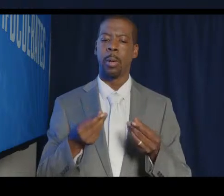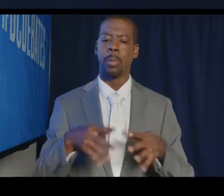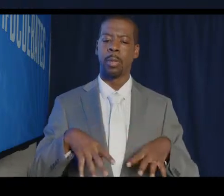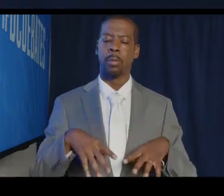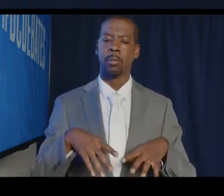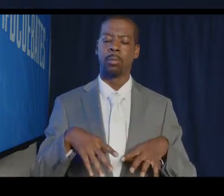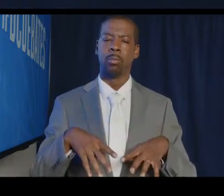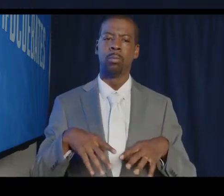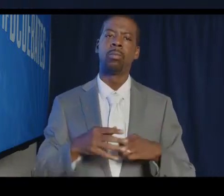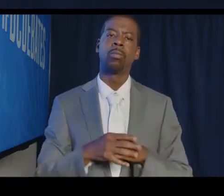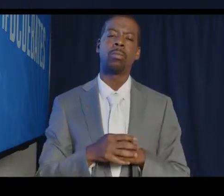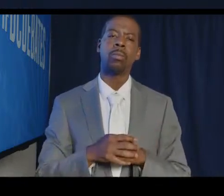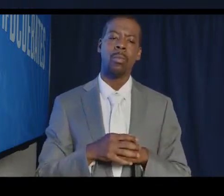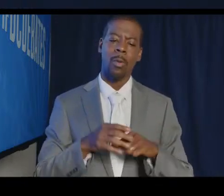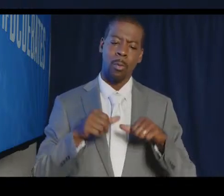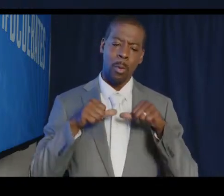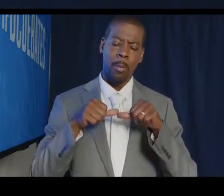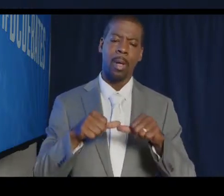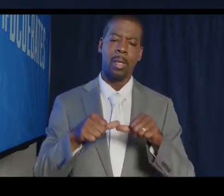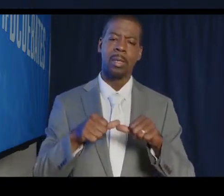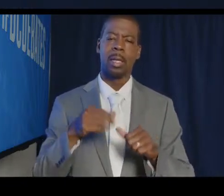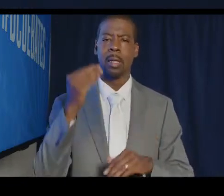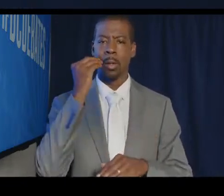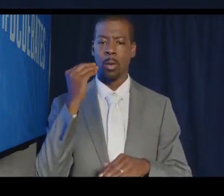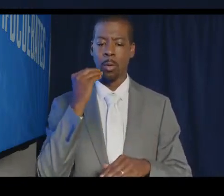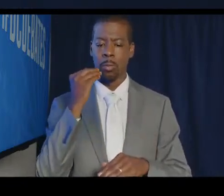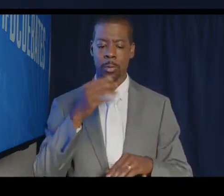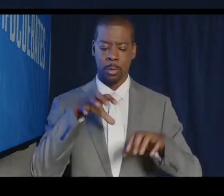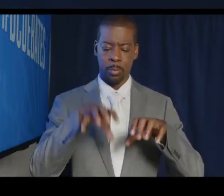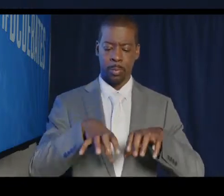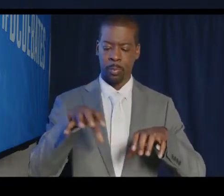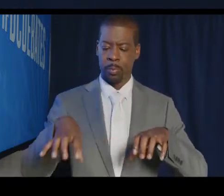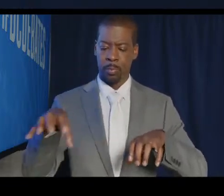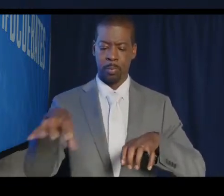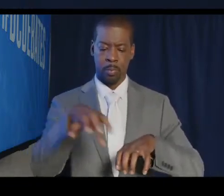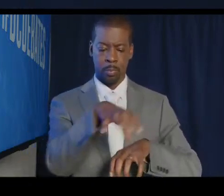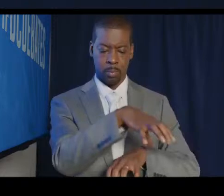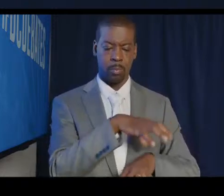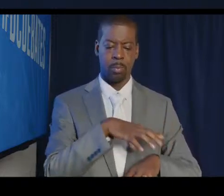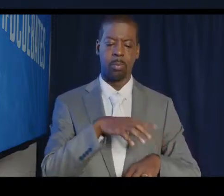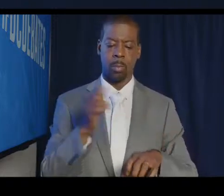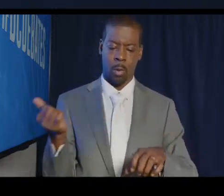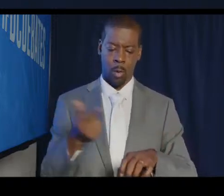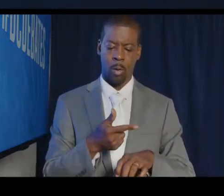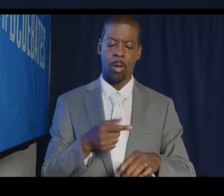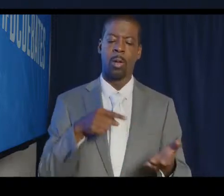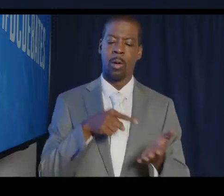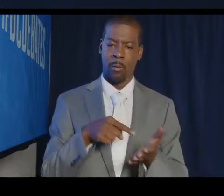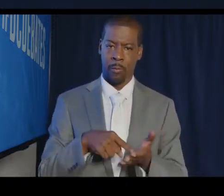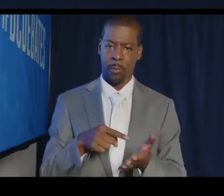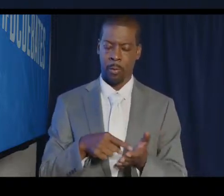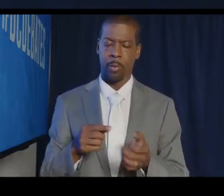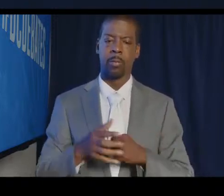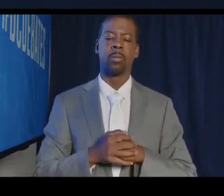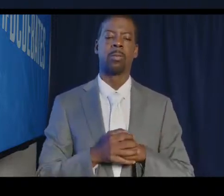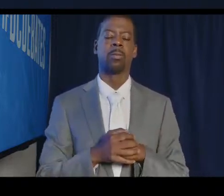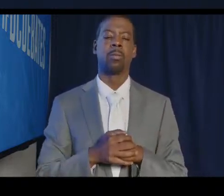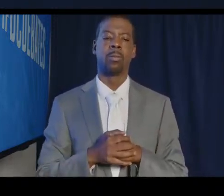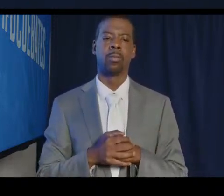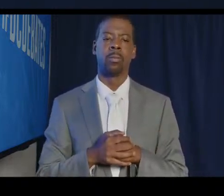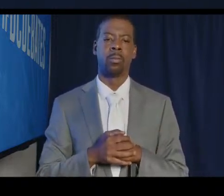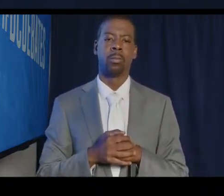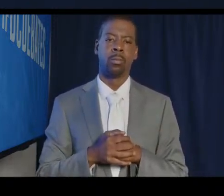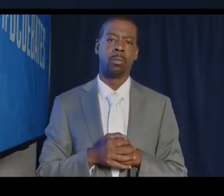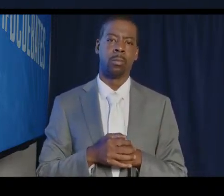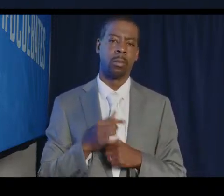essentially maintain homes or a suite of homes in affordability for perpetuity for families to be able to afford. And I'm hoping